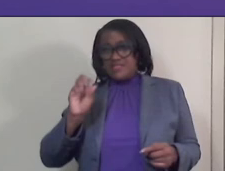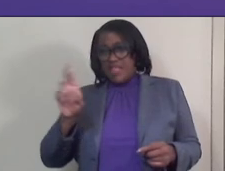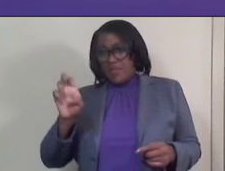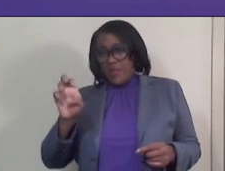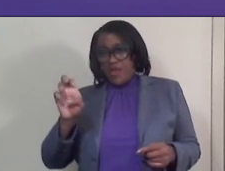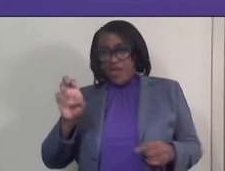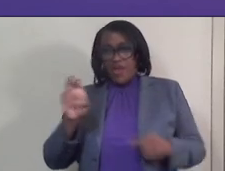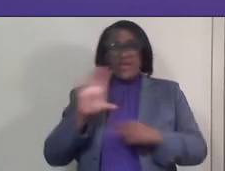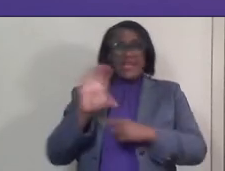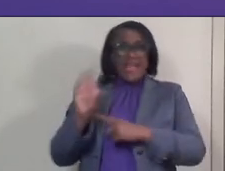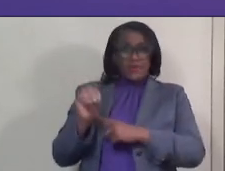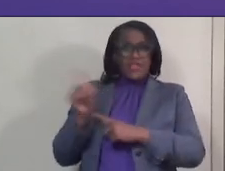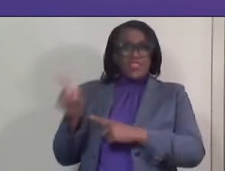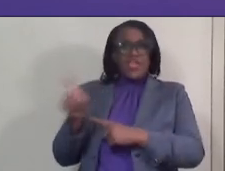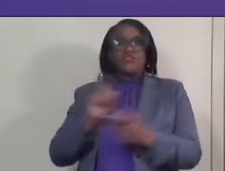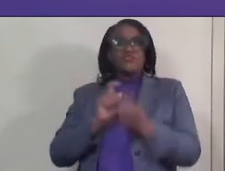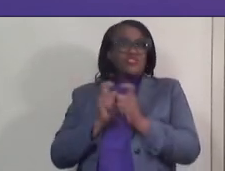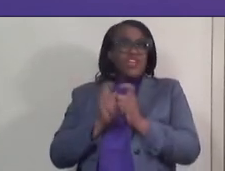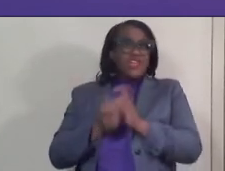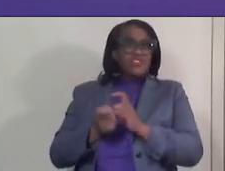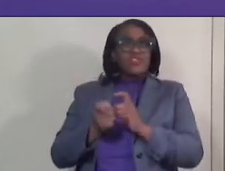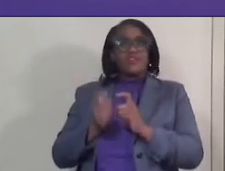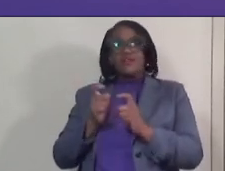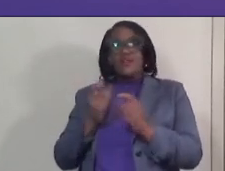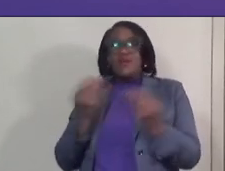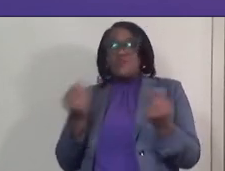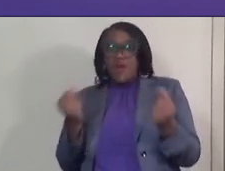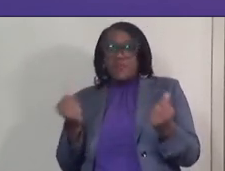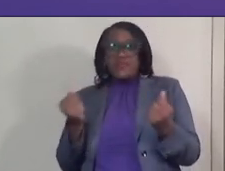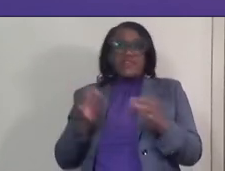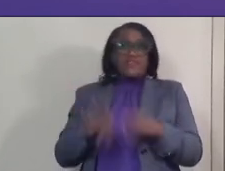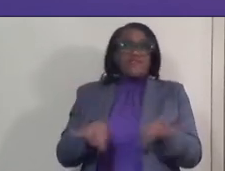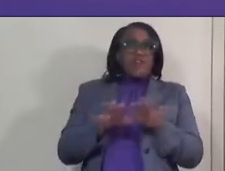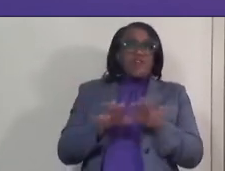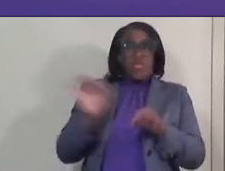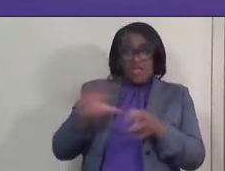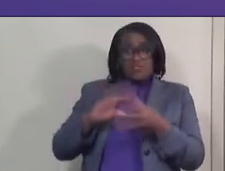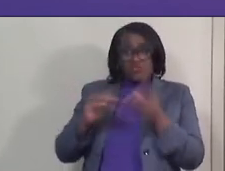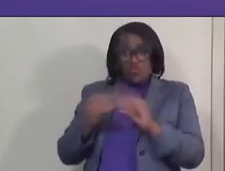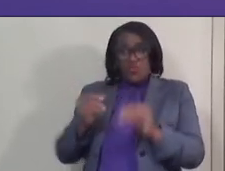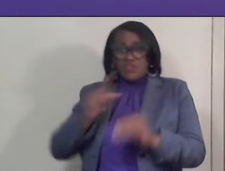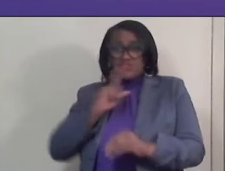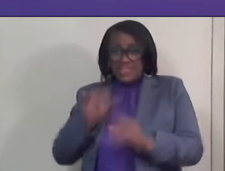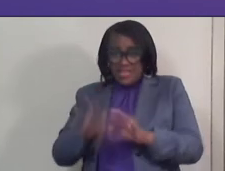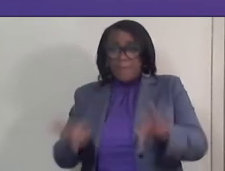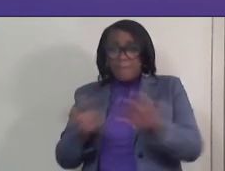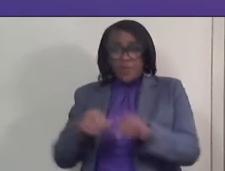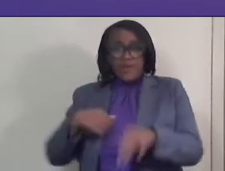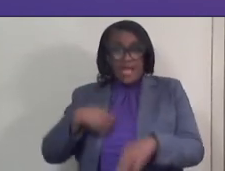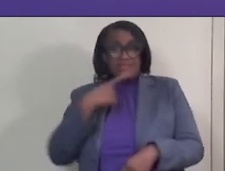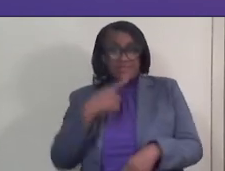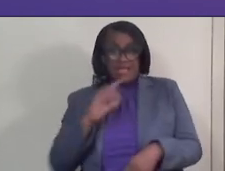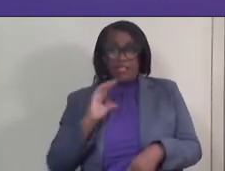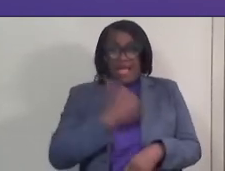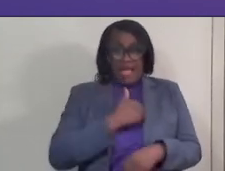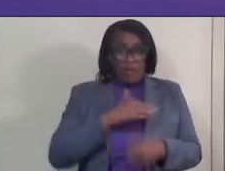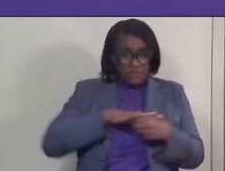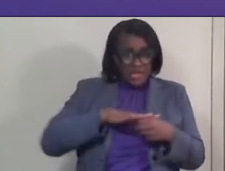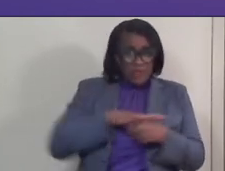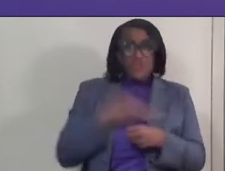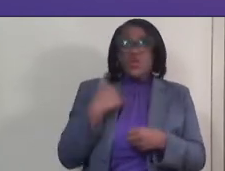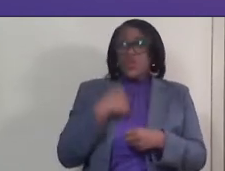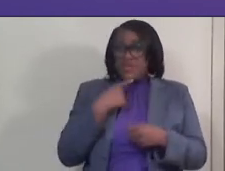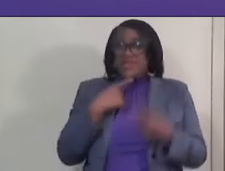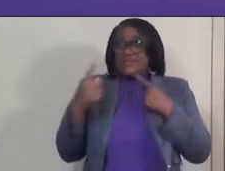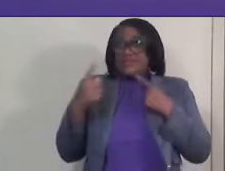property values, that particular story is an important one that I tell our borough, that we begin to tell people